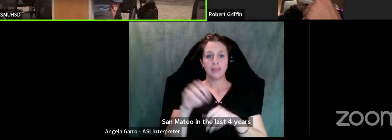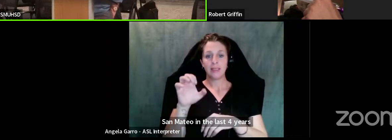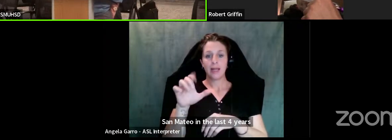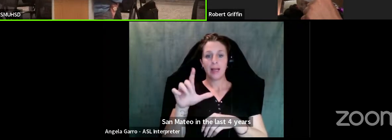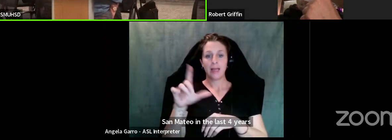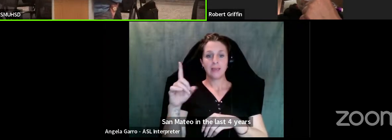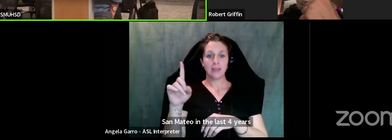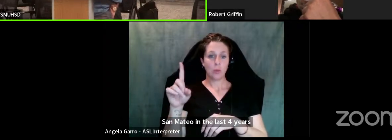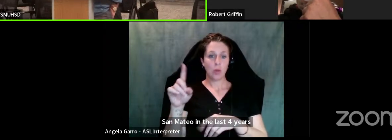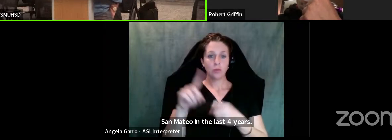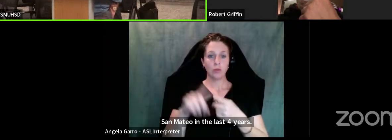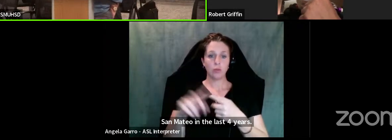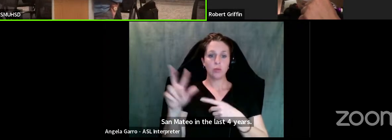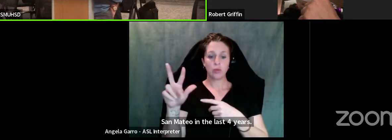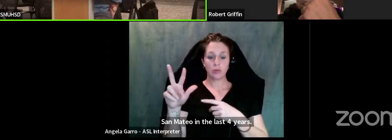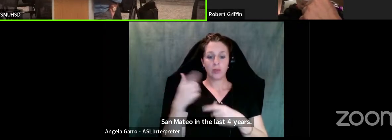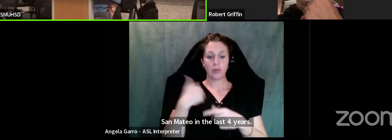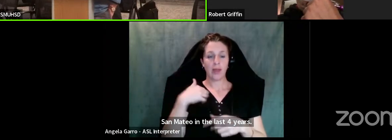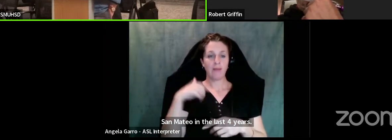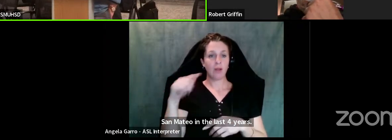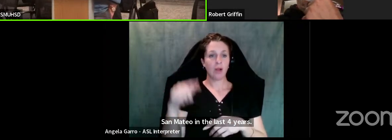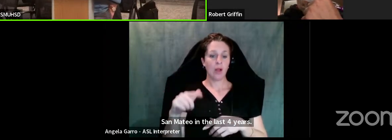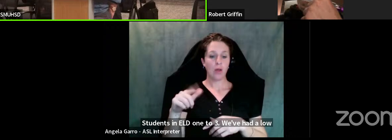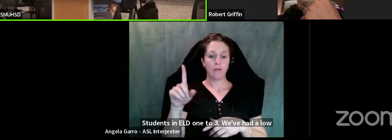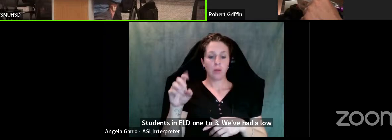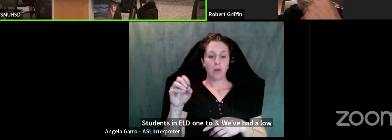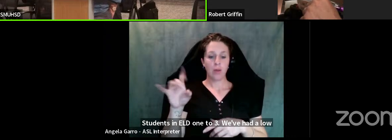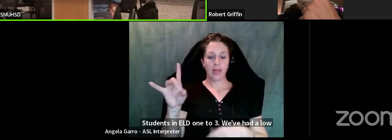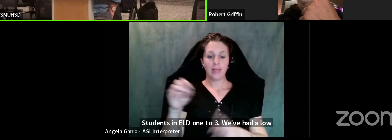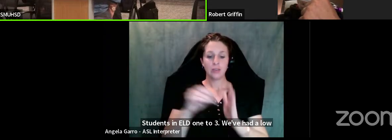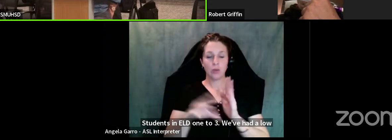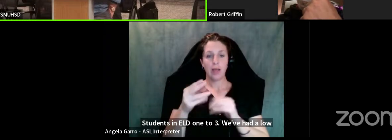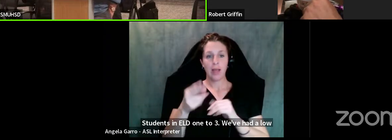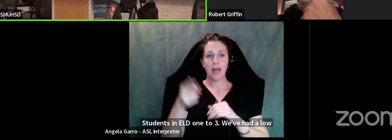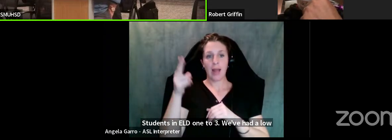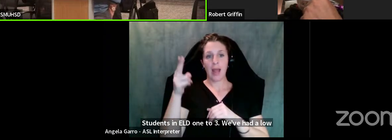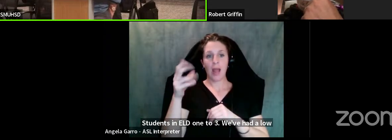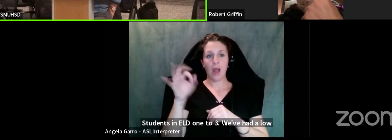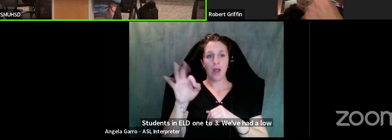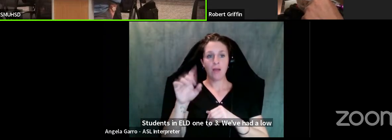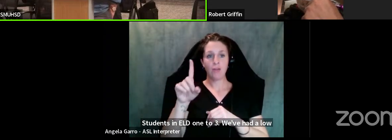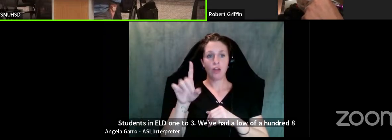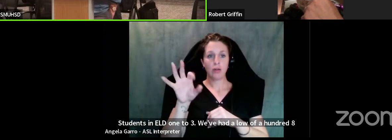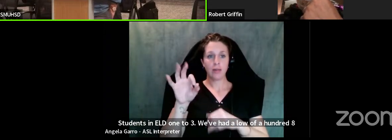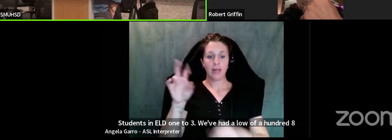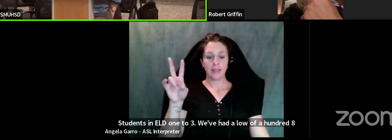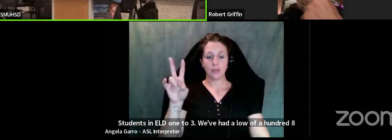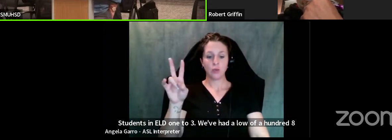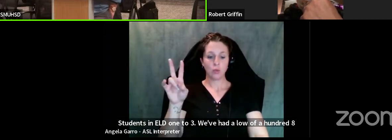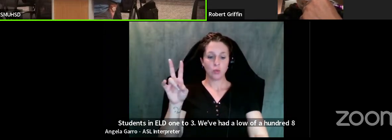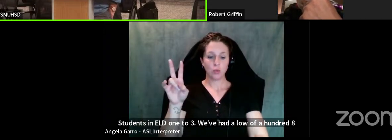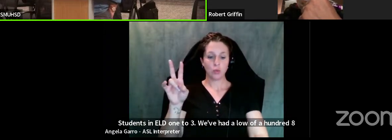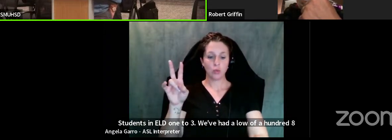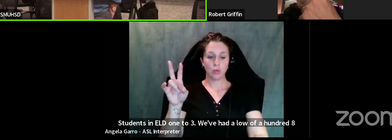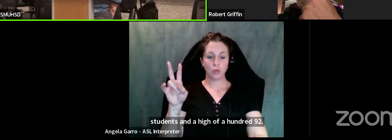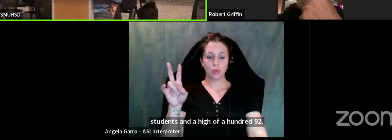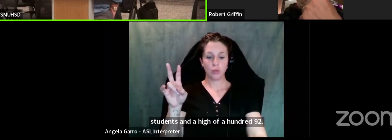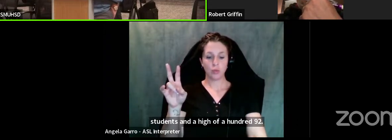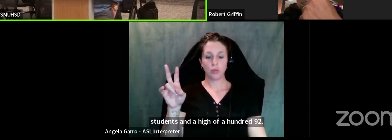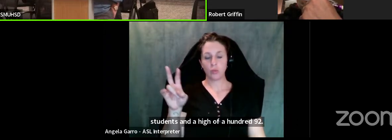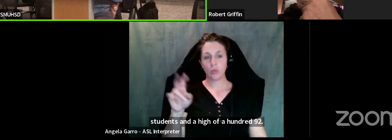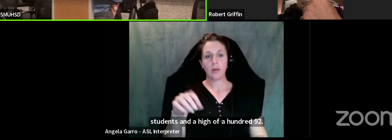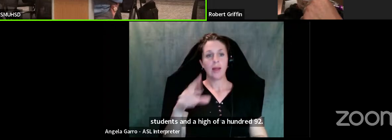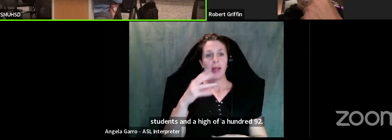3, we've had a low of 108 students and a high of 192. And we know that the